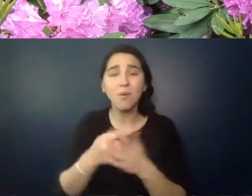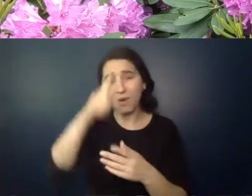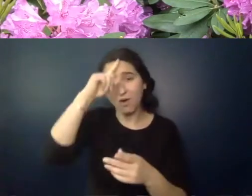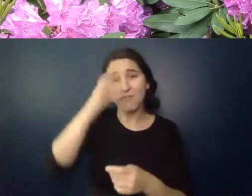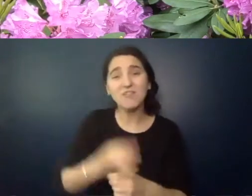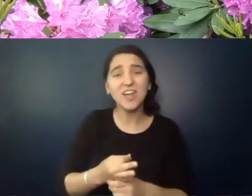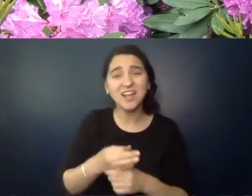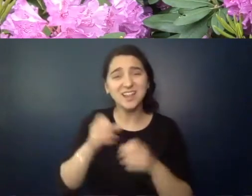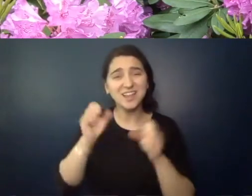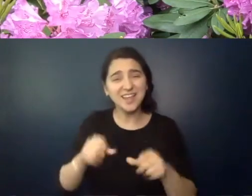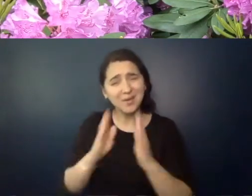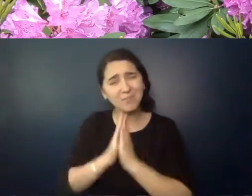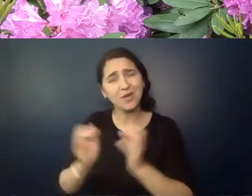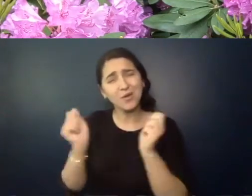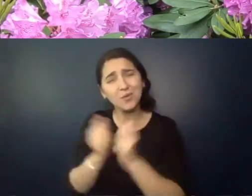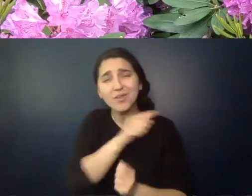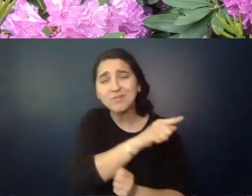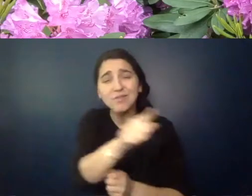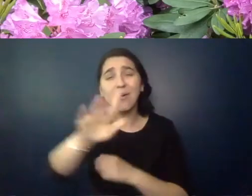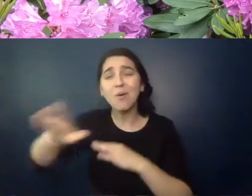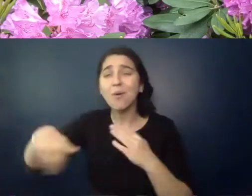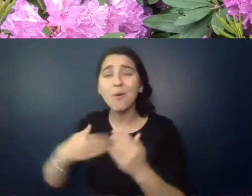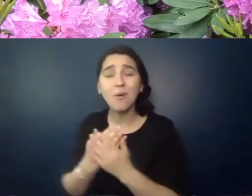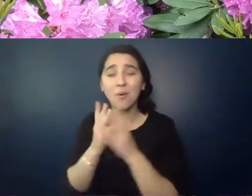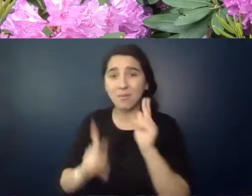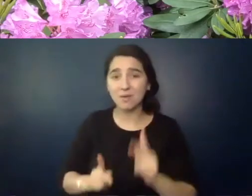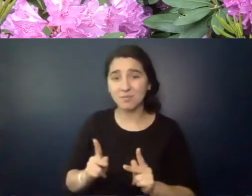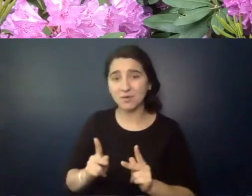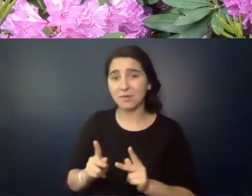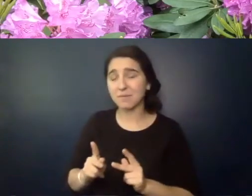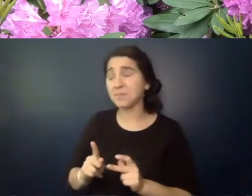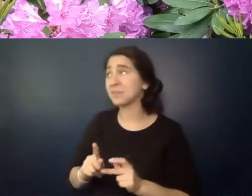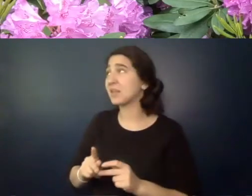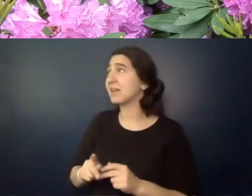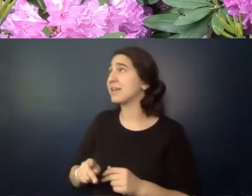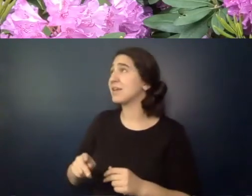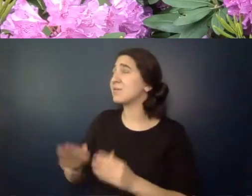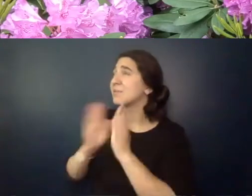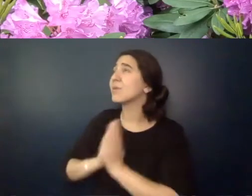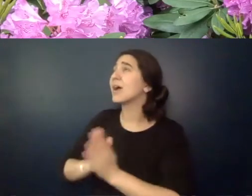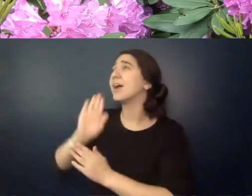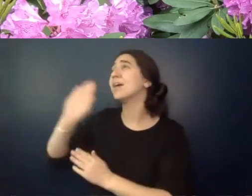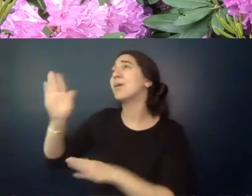faith and no faith and uncertain faith in these times. We pray for your mercy.